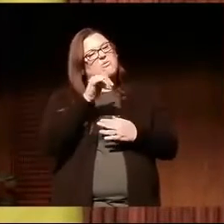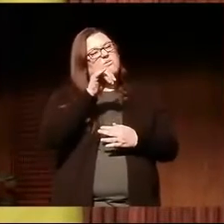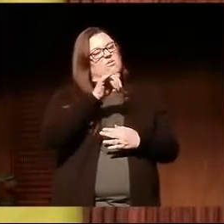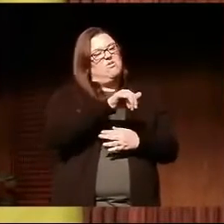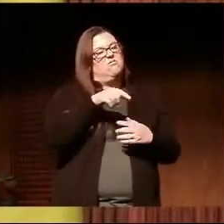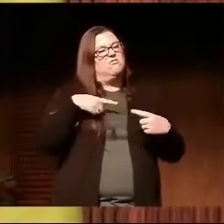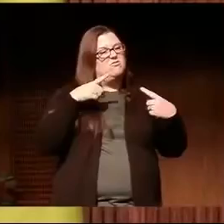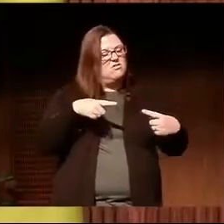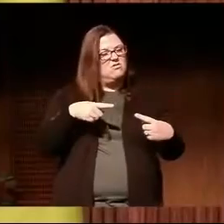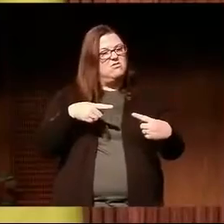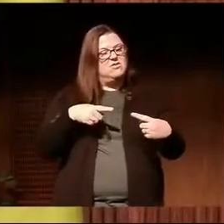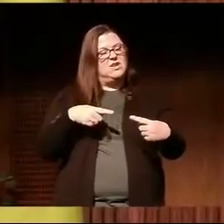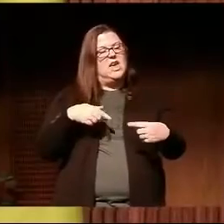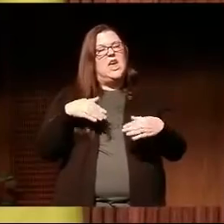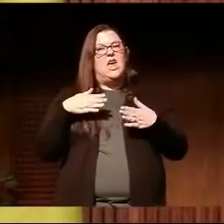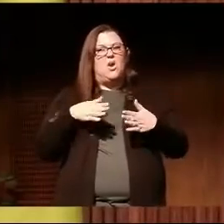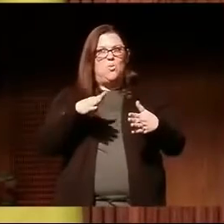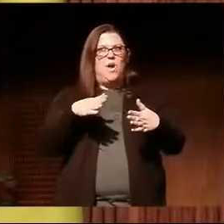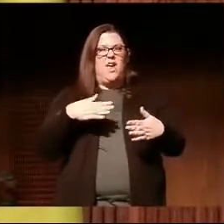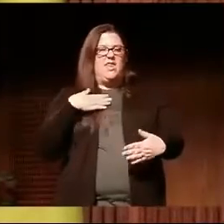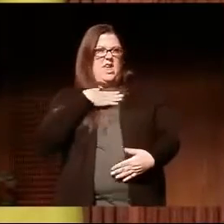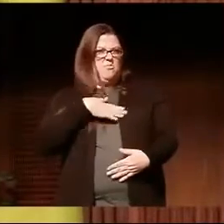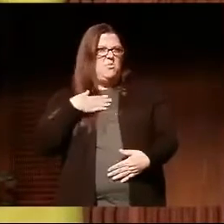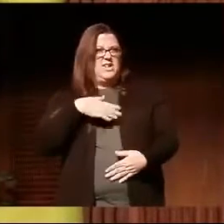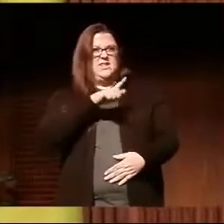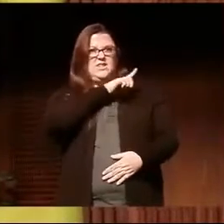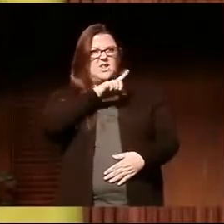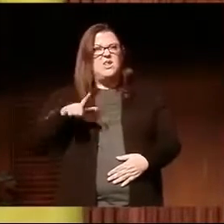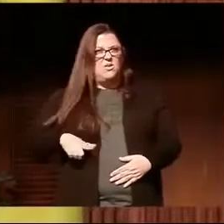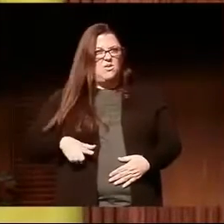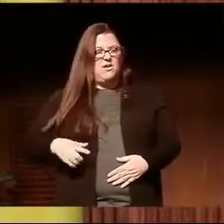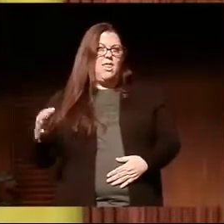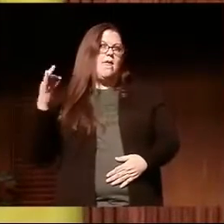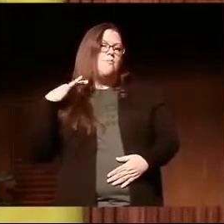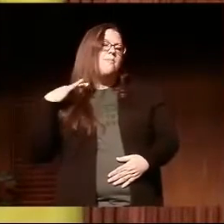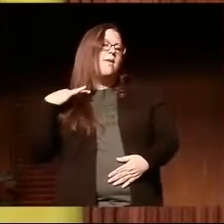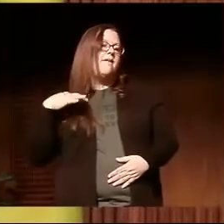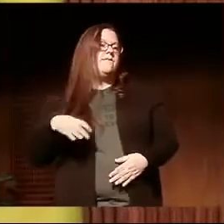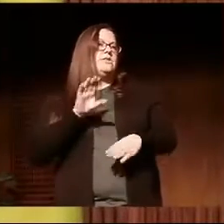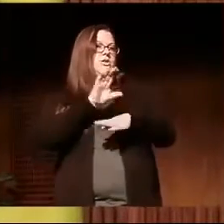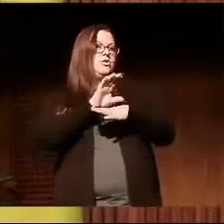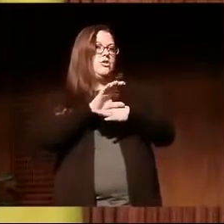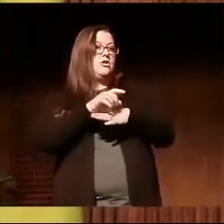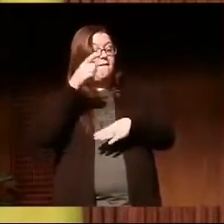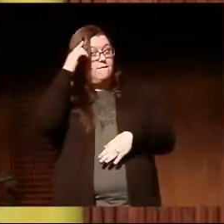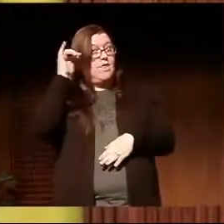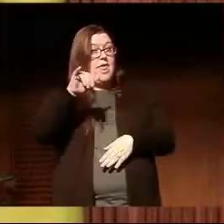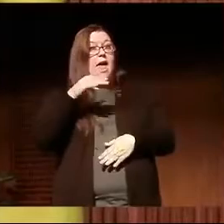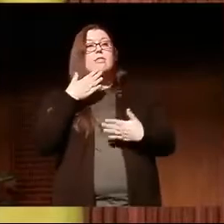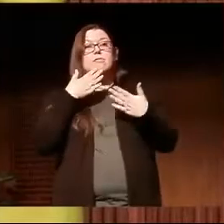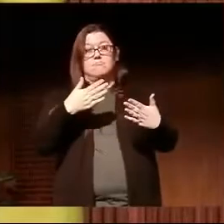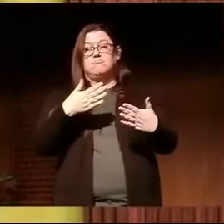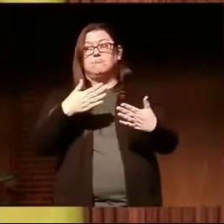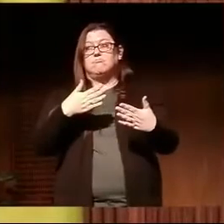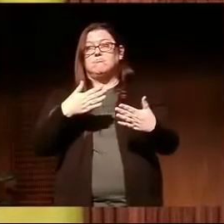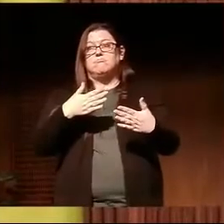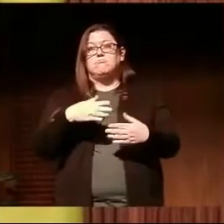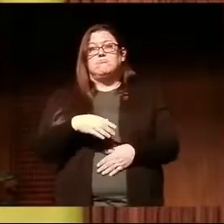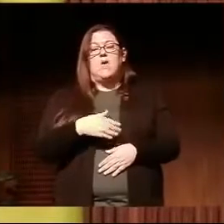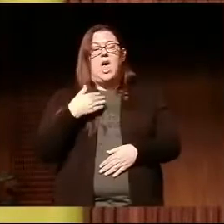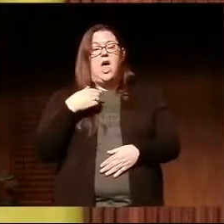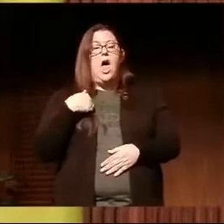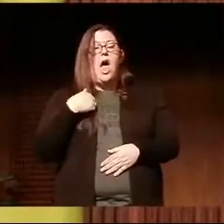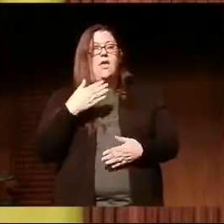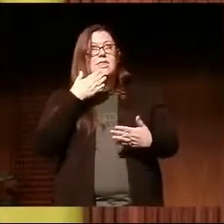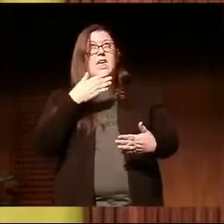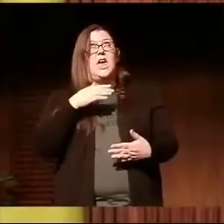Lord, in a way that is beneficial to the church. And for that, I give you thanks. And I